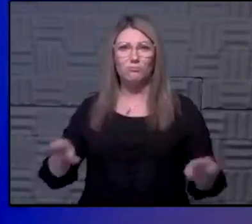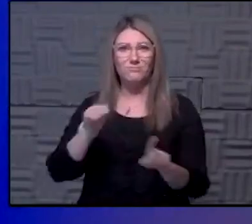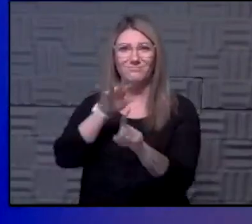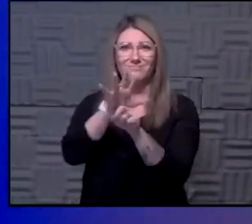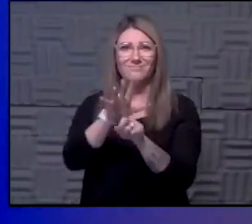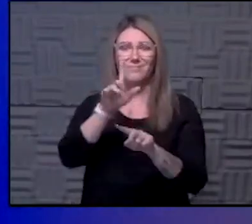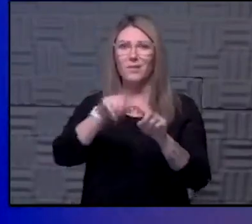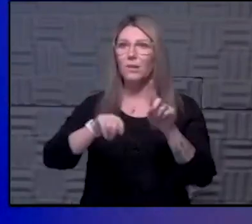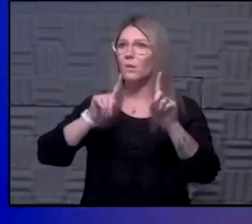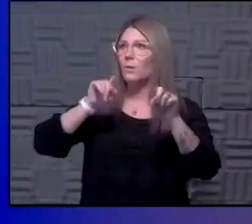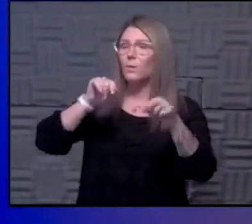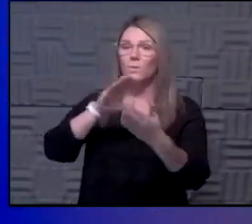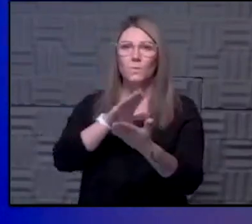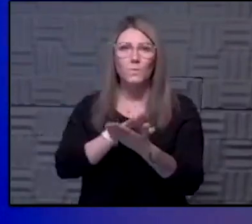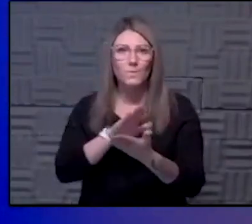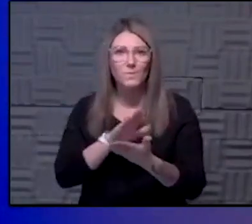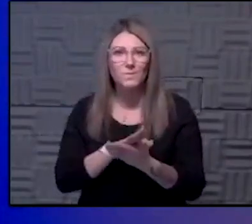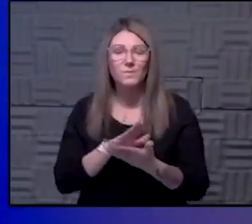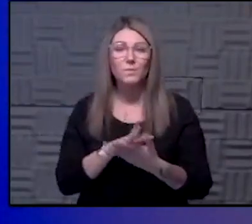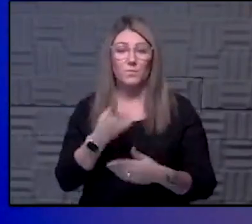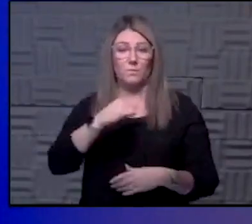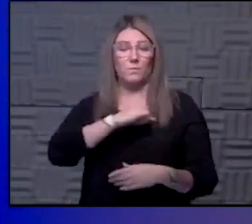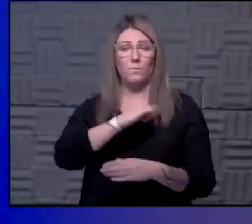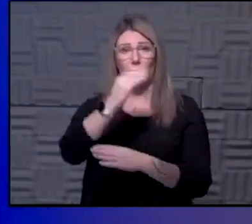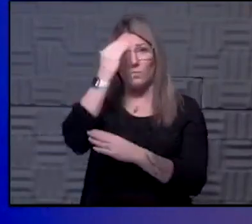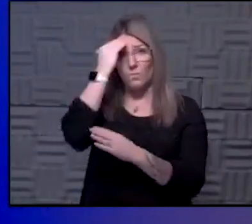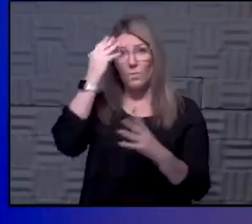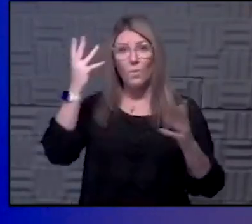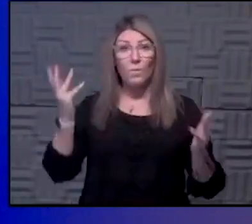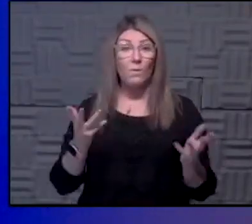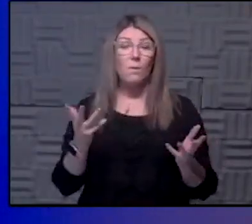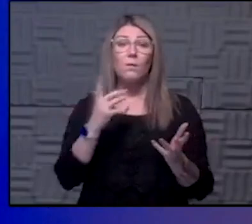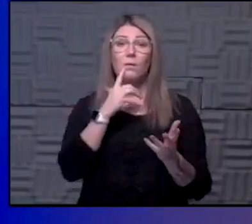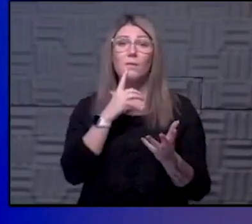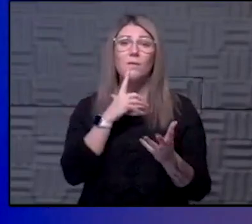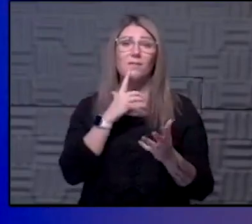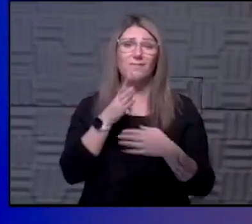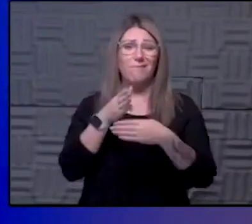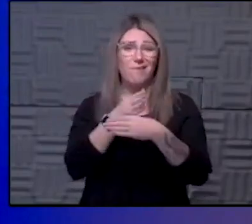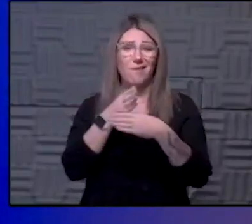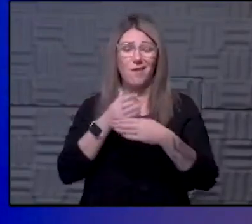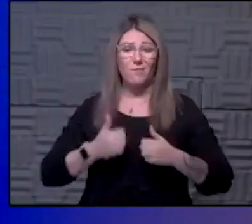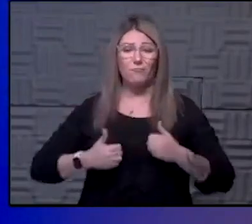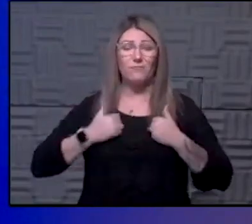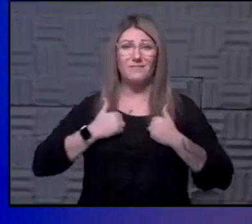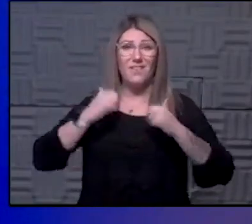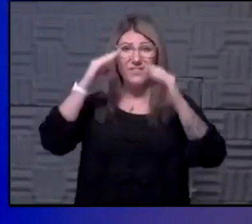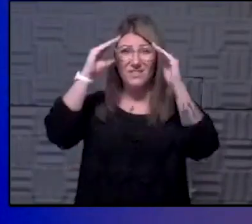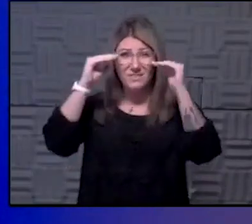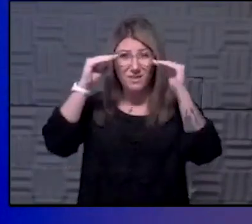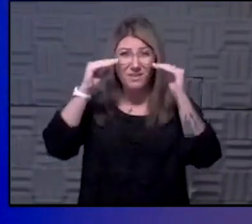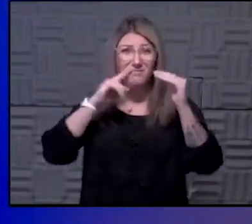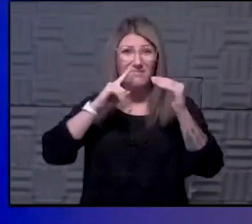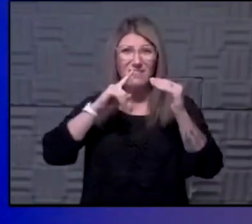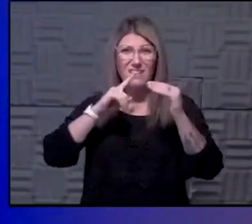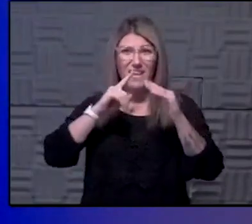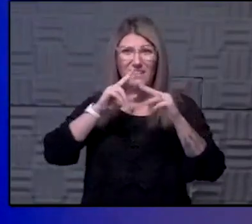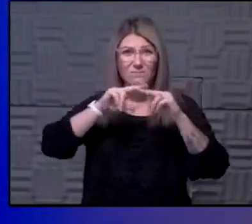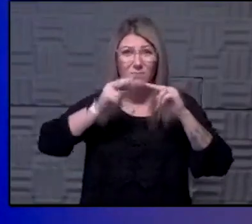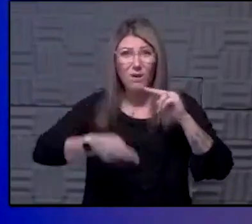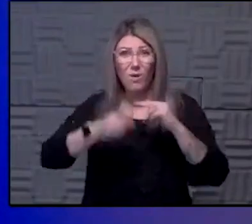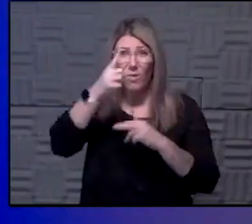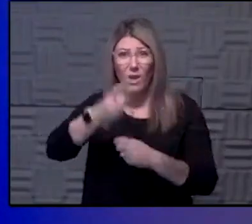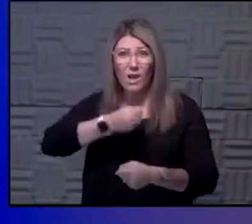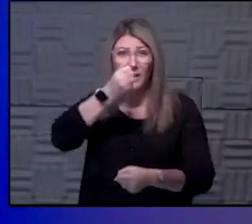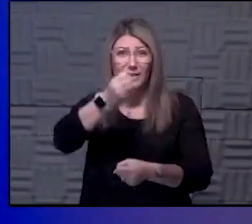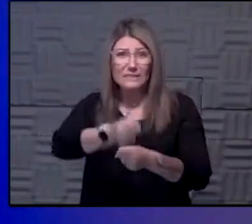been able to go to school. We know that the average life expectancy in the United States has decreased by a year now